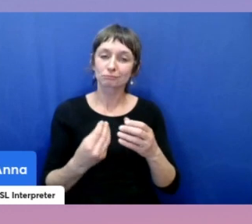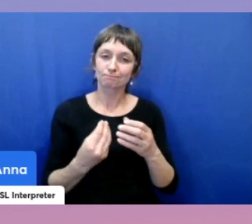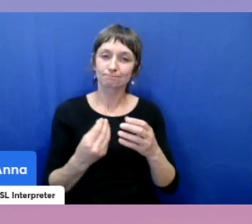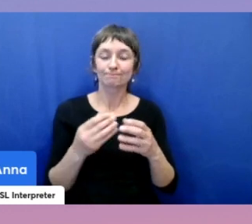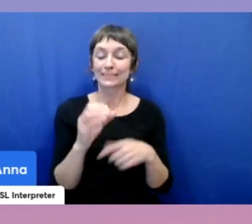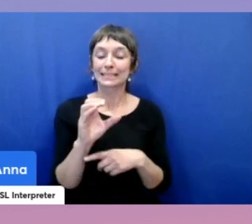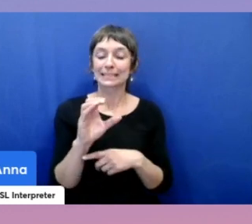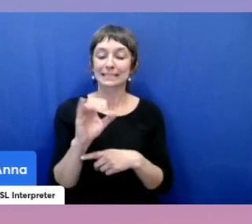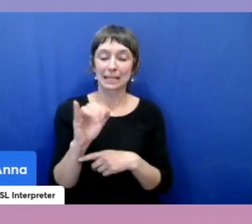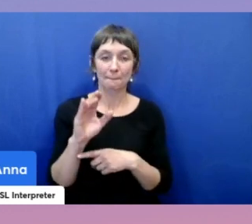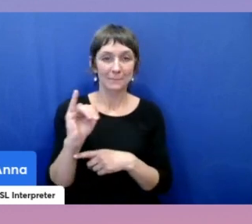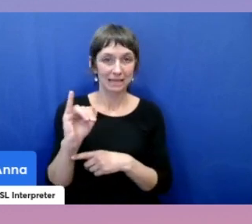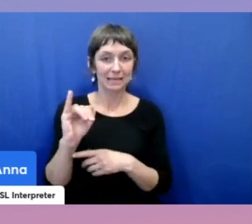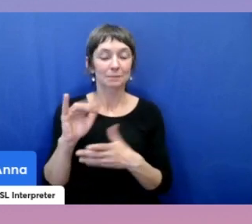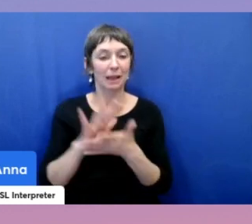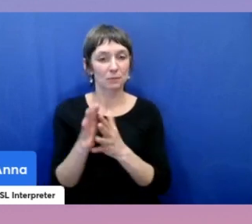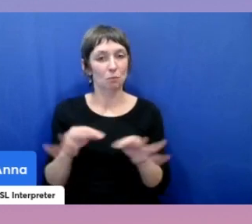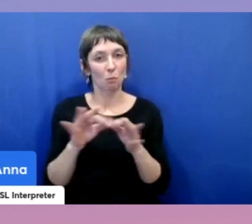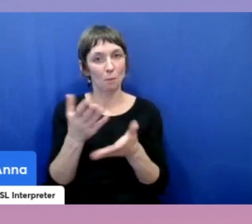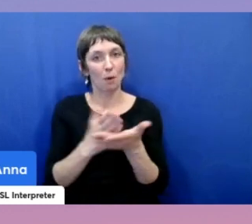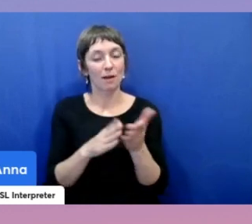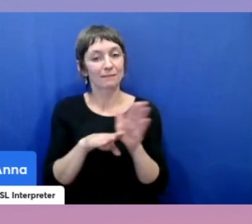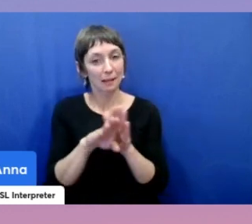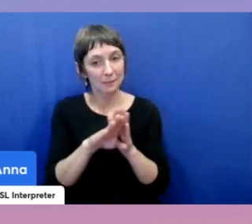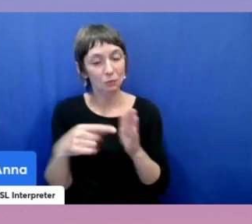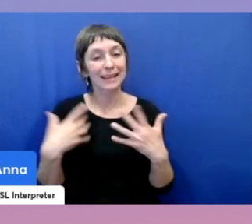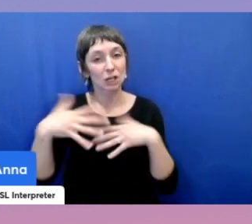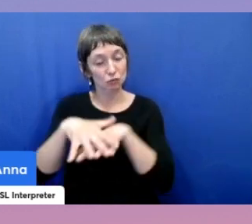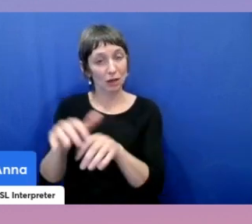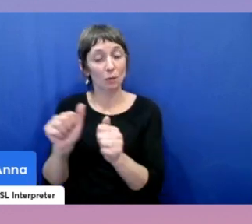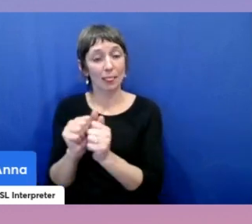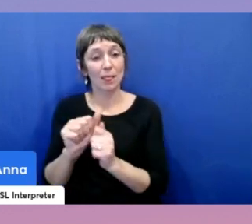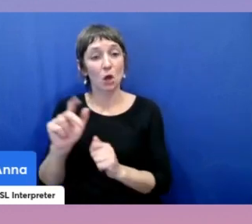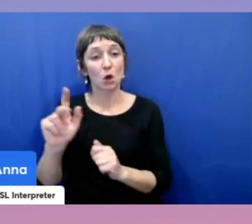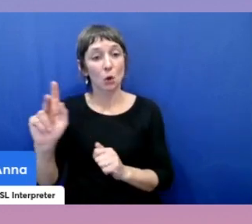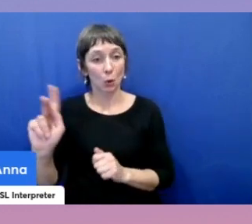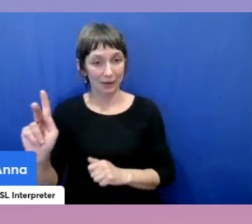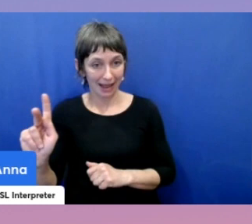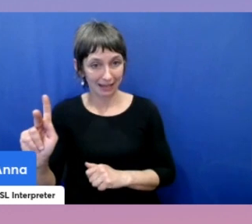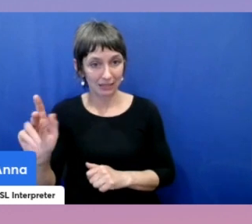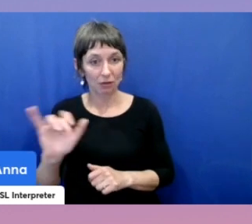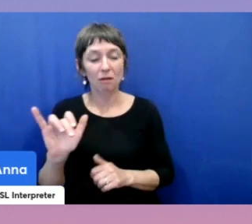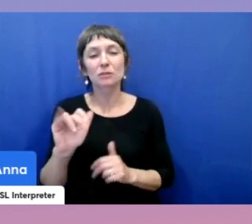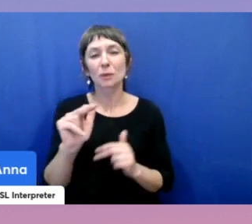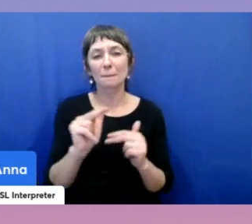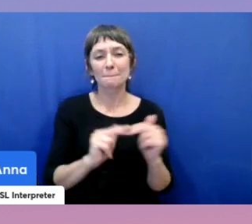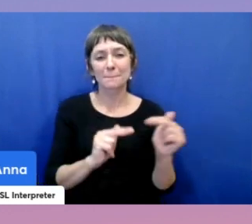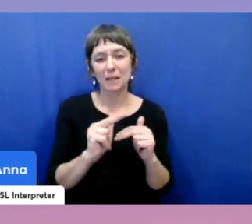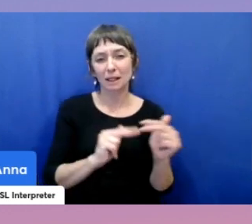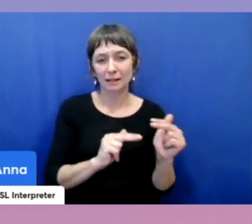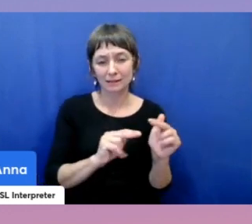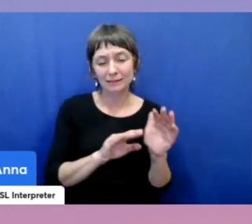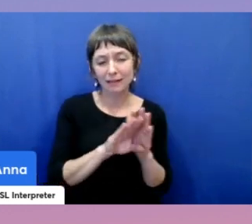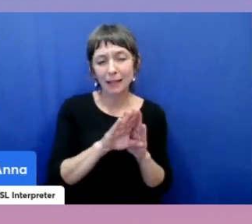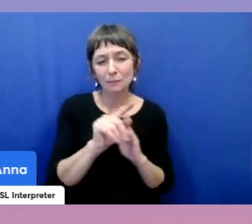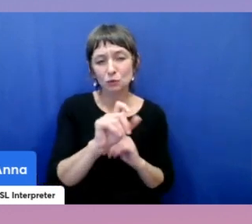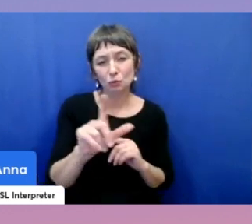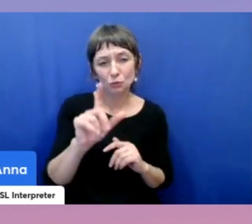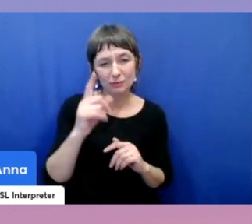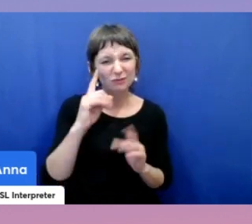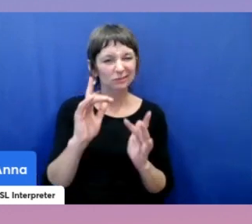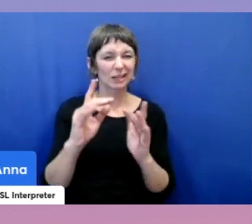development, and we integrate this with Kubernetes. Also, we built internal developer tool for our internal